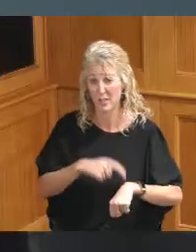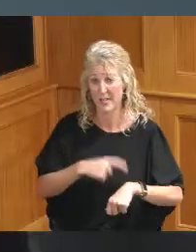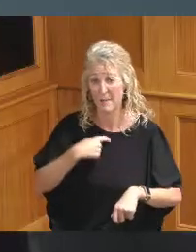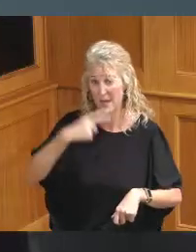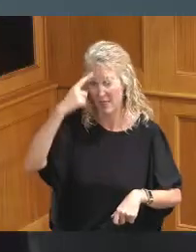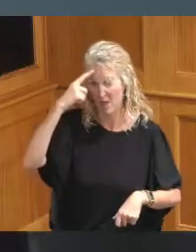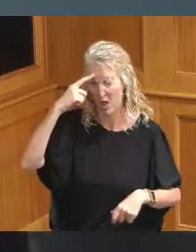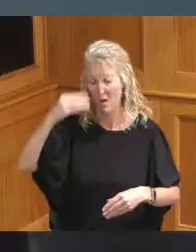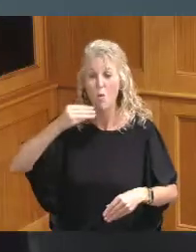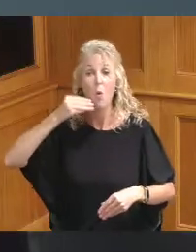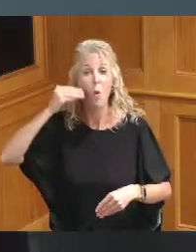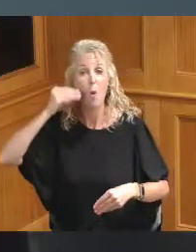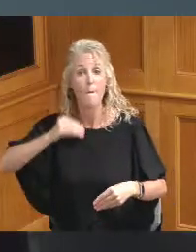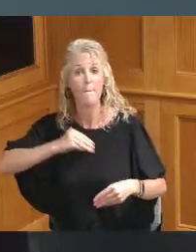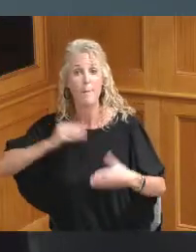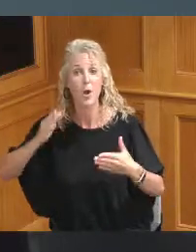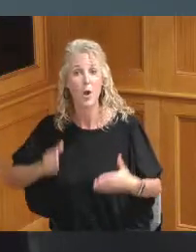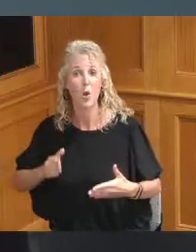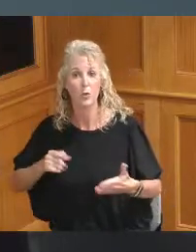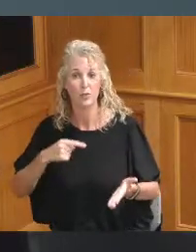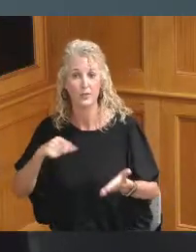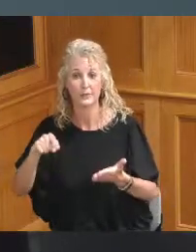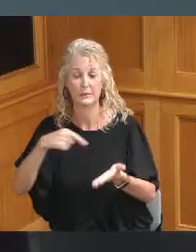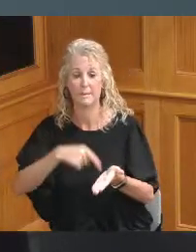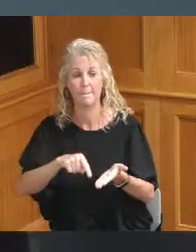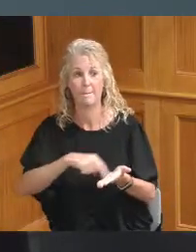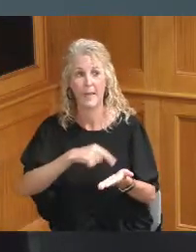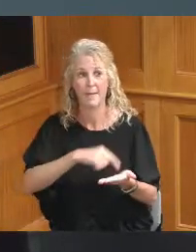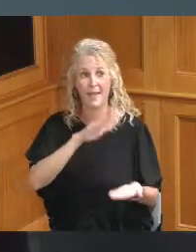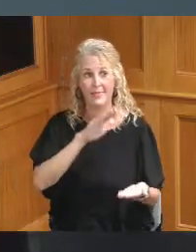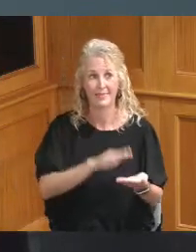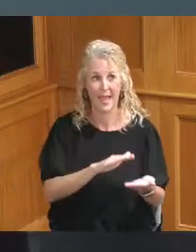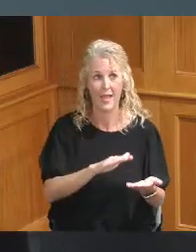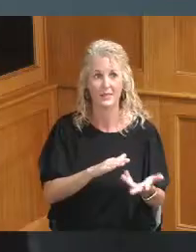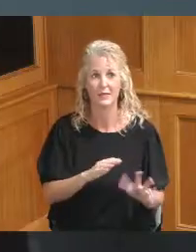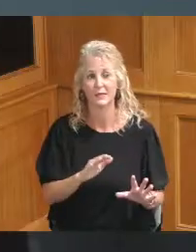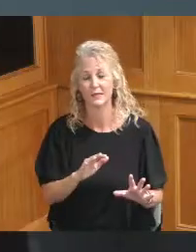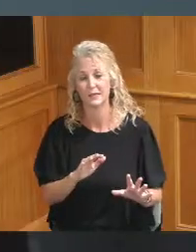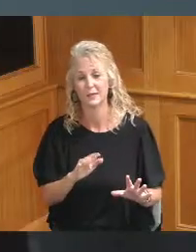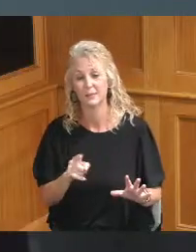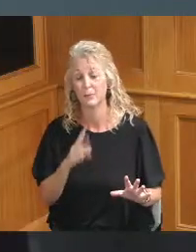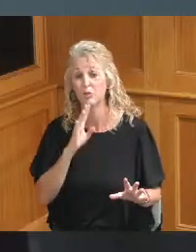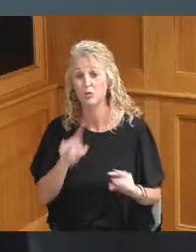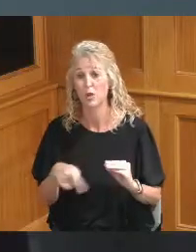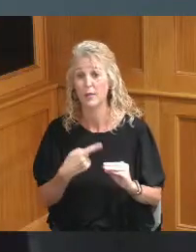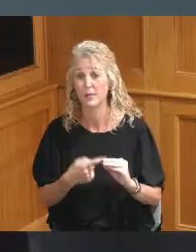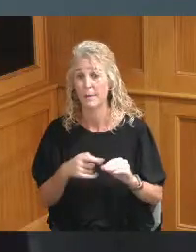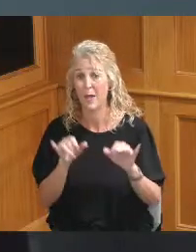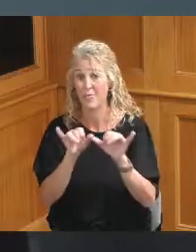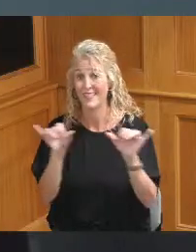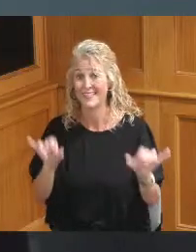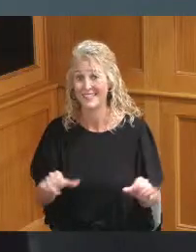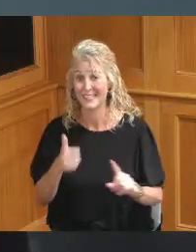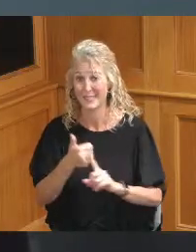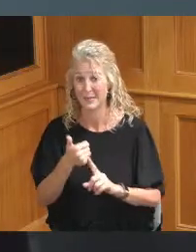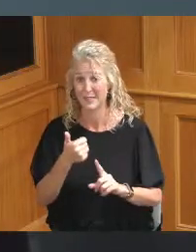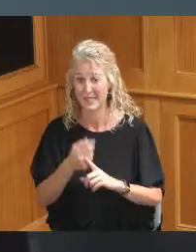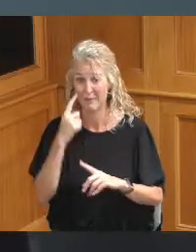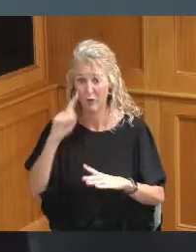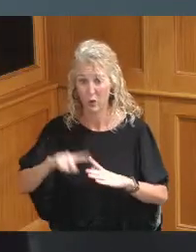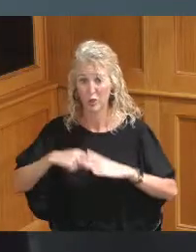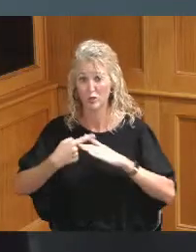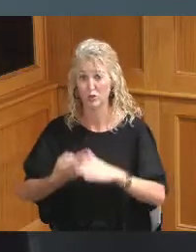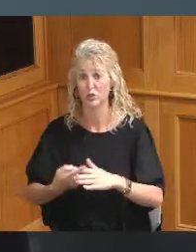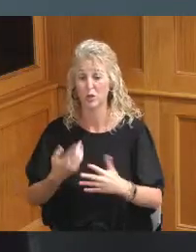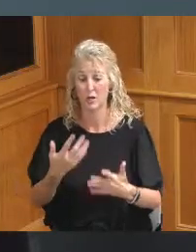that the residents would pay so much less, and it's not necessarily that. You talked about how the system to get that started would be